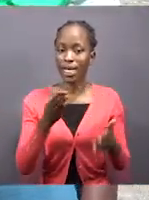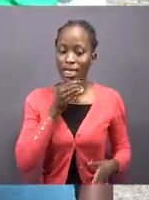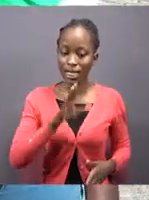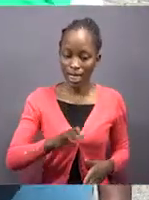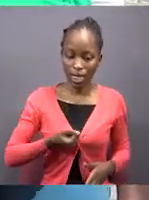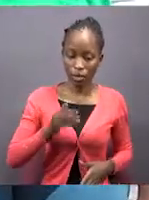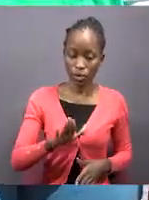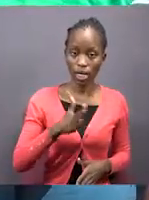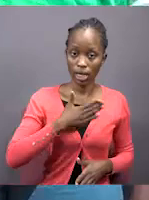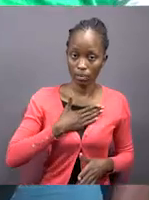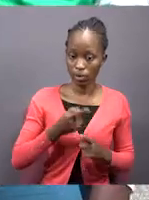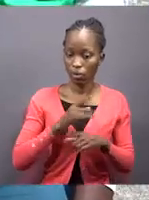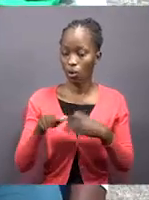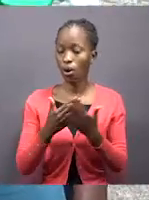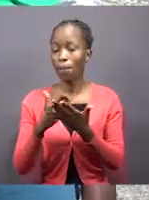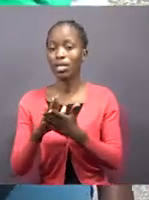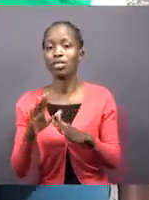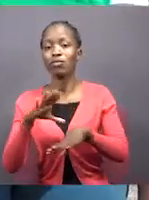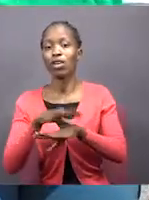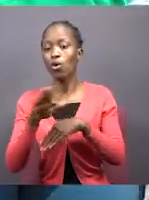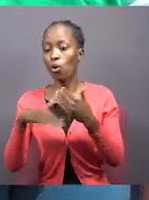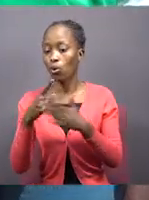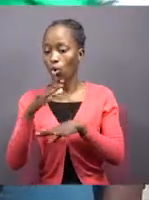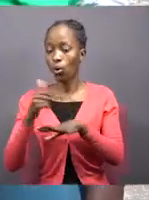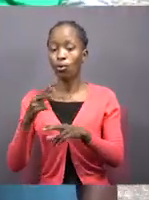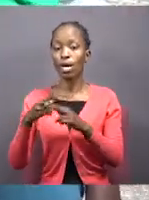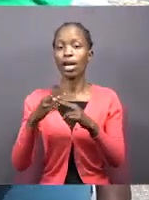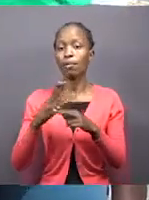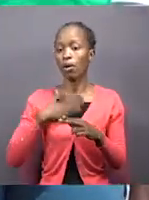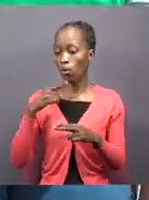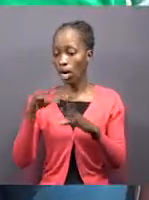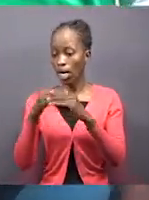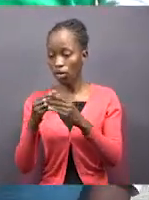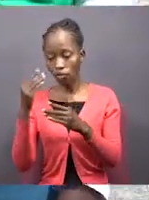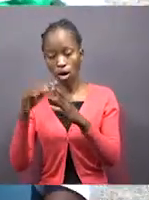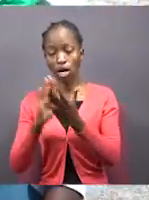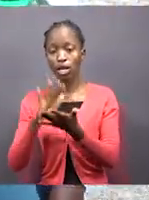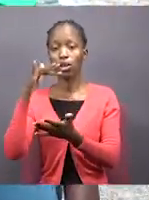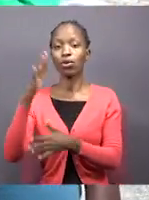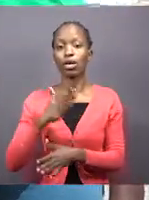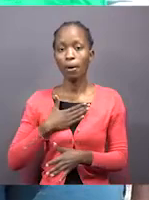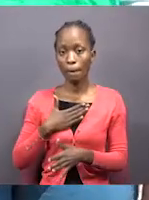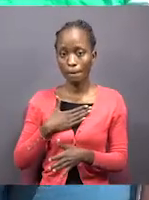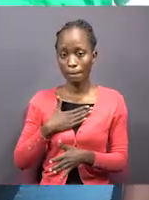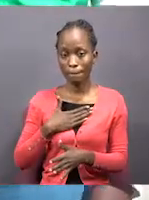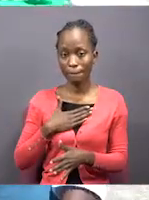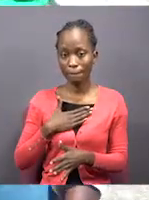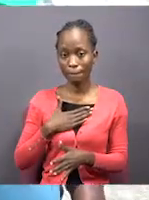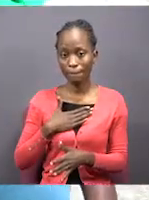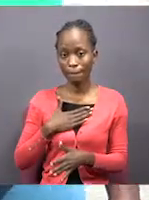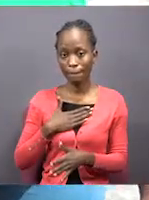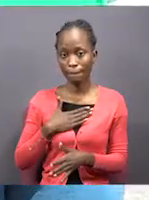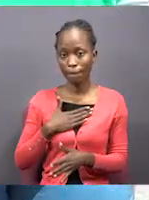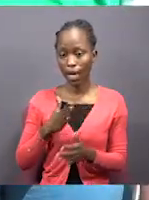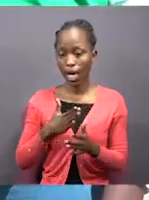earth, all who are called by my name, whom I created for my glory, whom I formed and made. Lead out those who have eyes but are blind, those